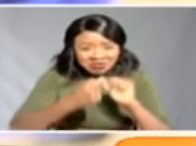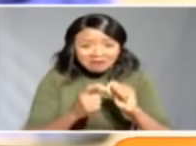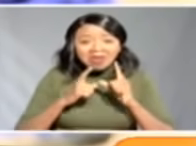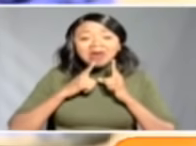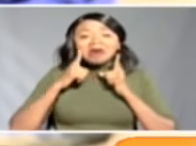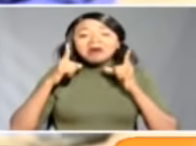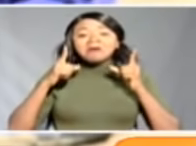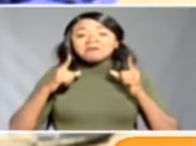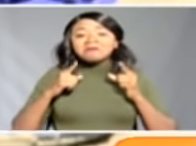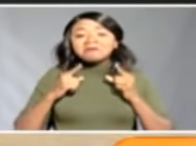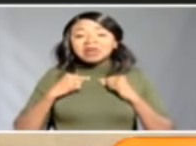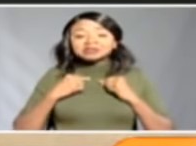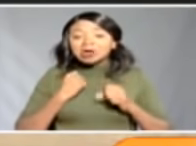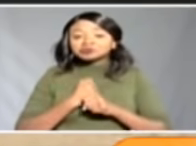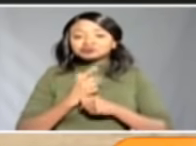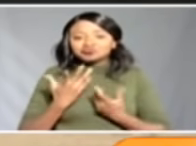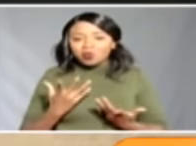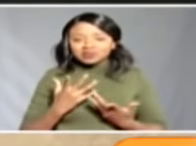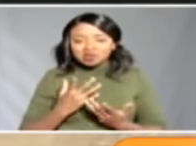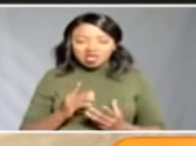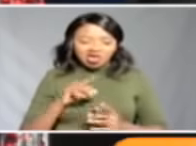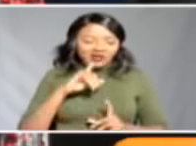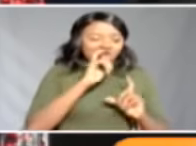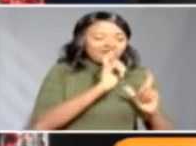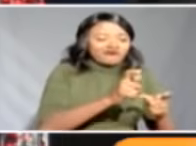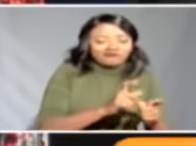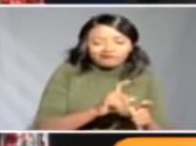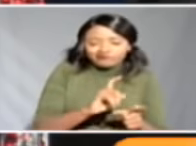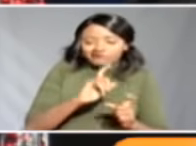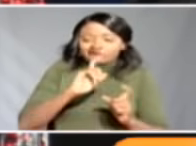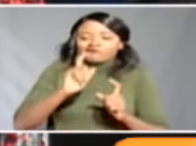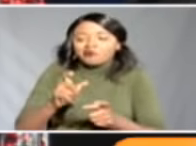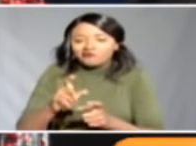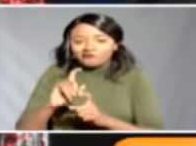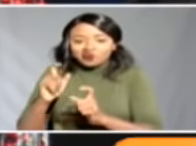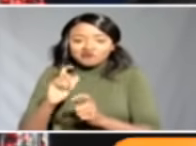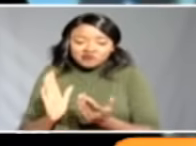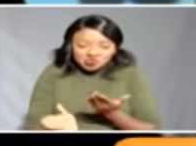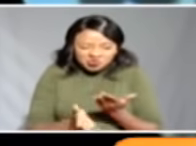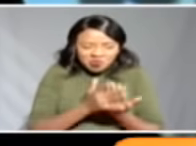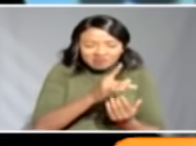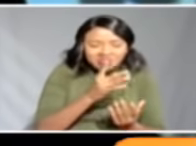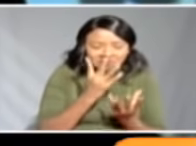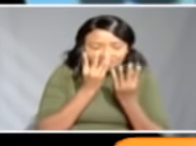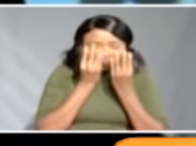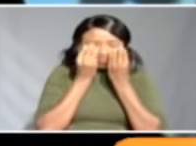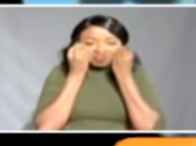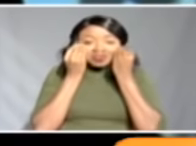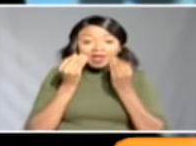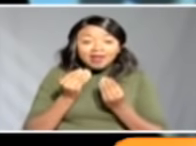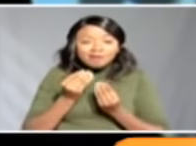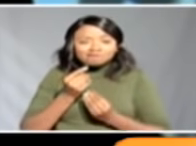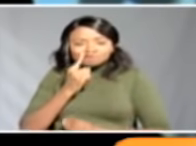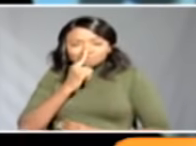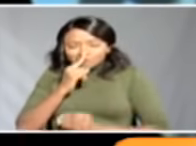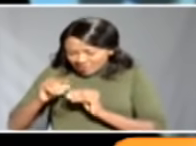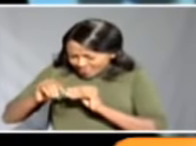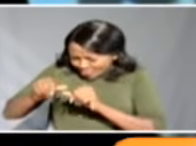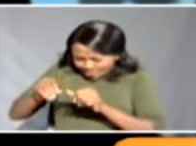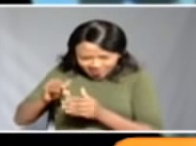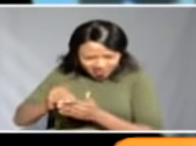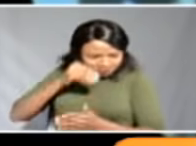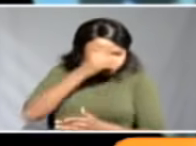would lavish his victim with goodies in an attempt to wash away the crime. Akatoa pesa mingi akanipatia